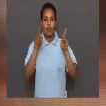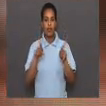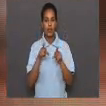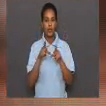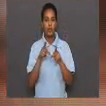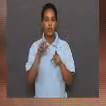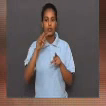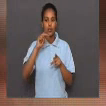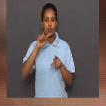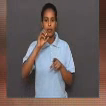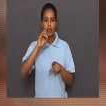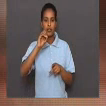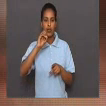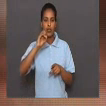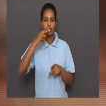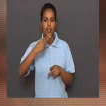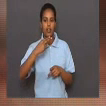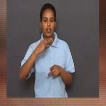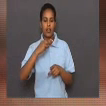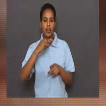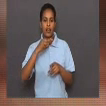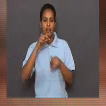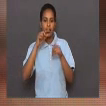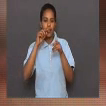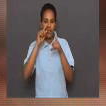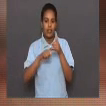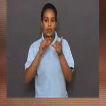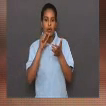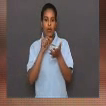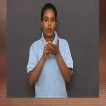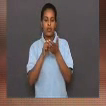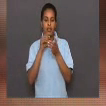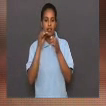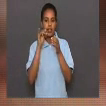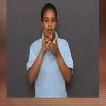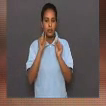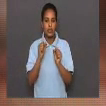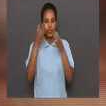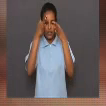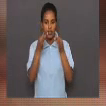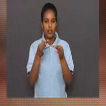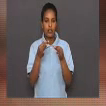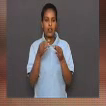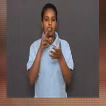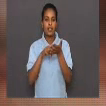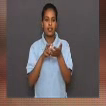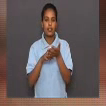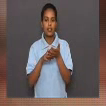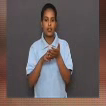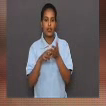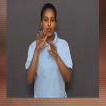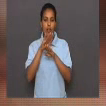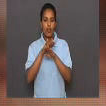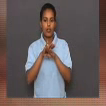The volume of sodium hydroxide at the end point can be determined from the